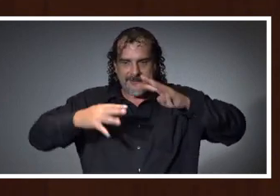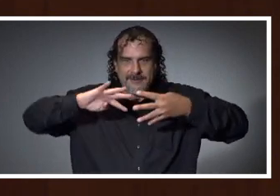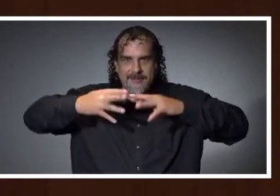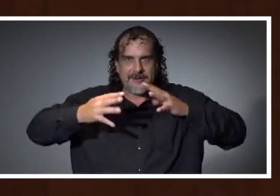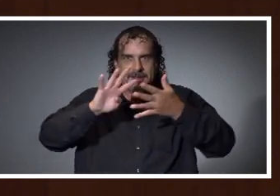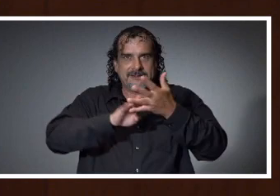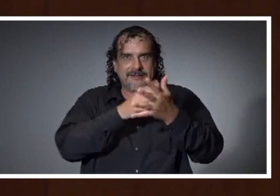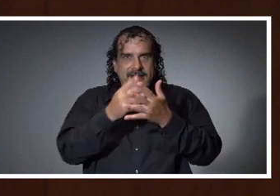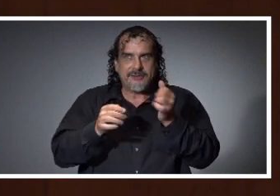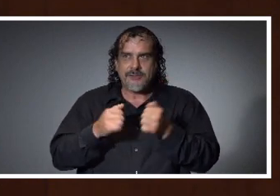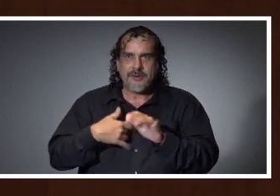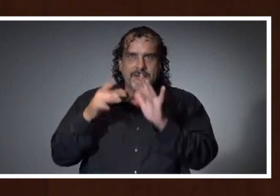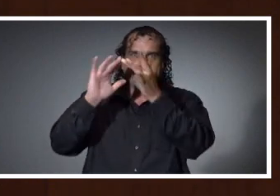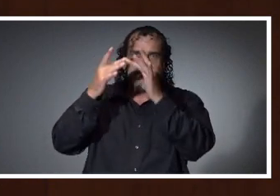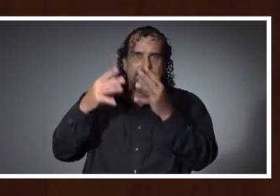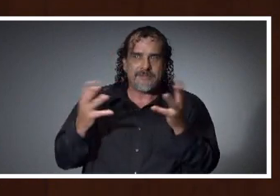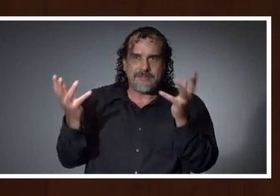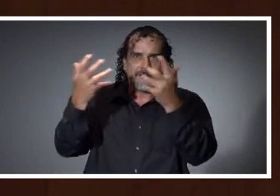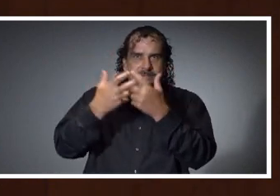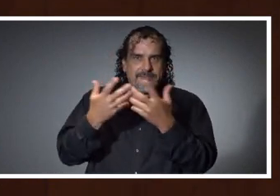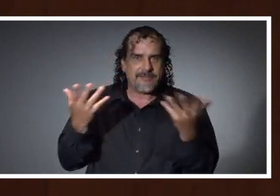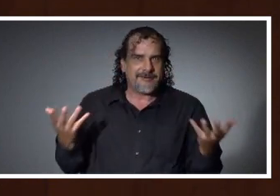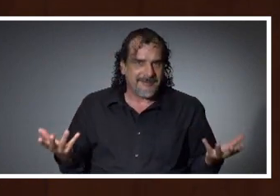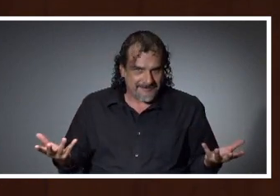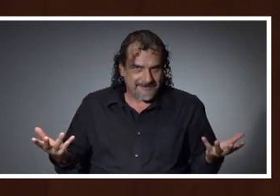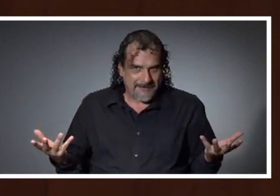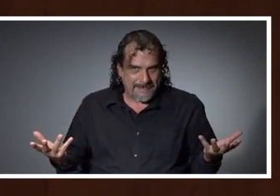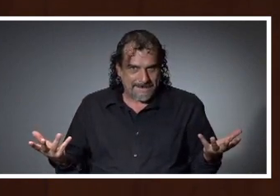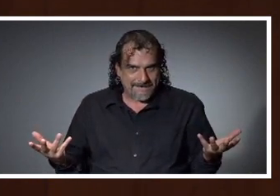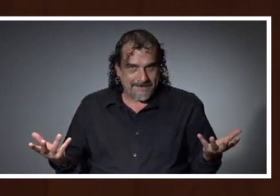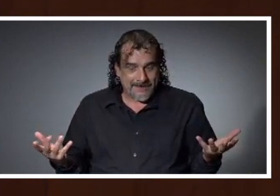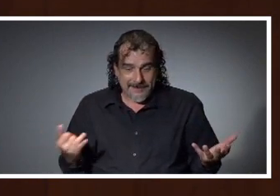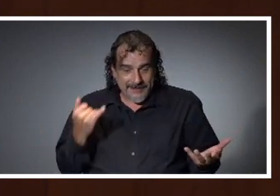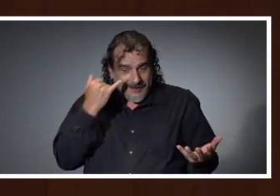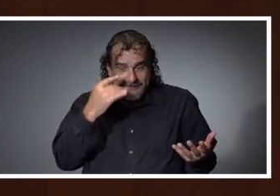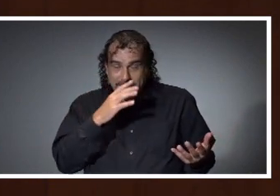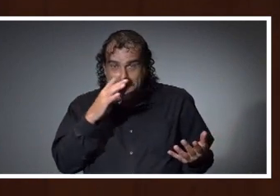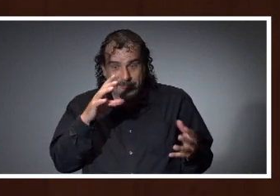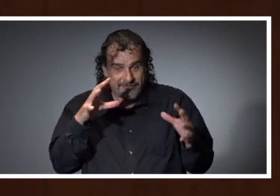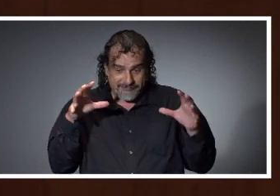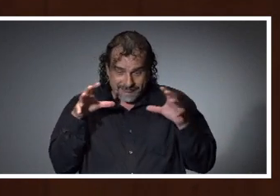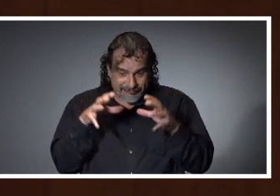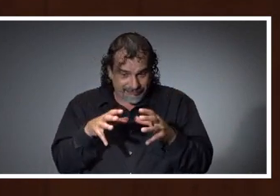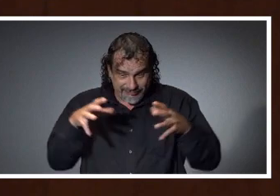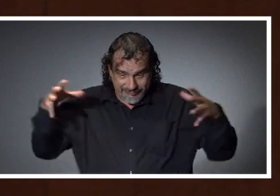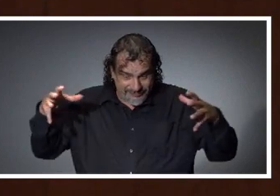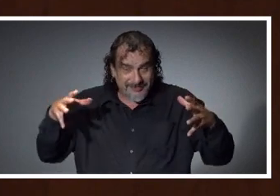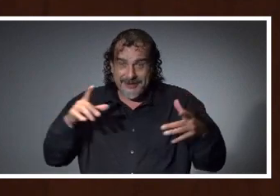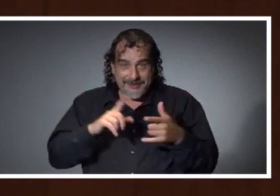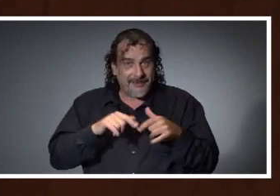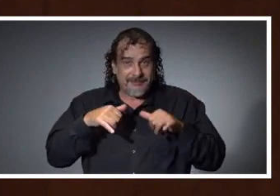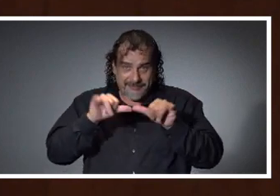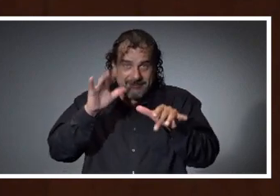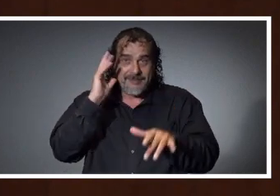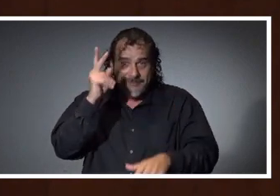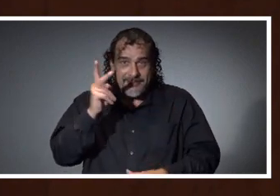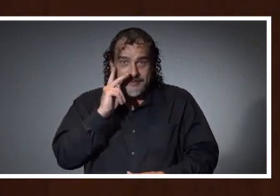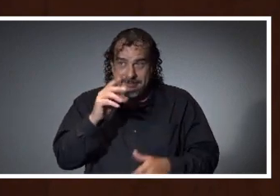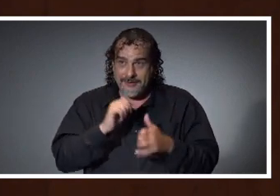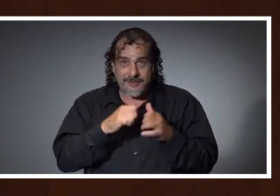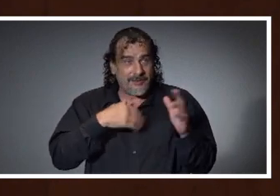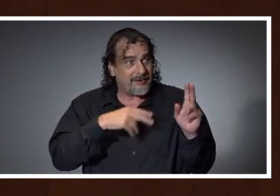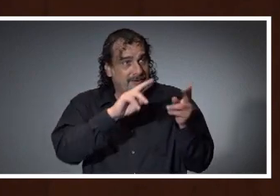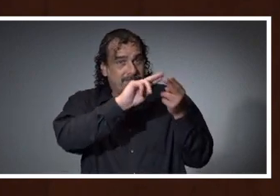online learning sort of combinations. Otherwise, we're going to continue to see this. It's just inevitable until we can get our community transmission